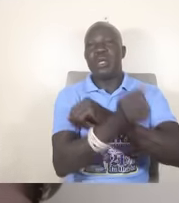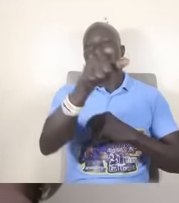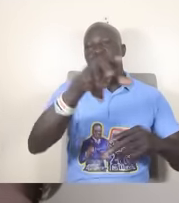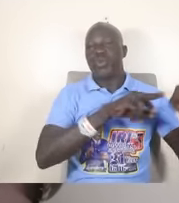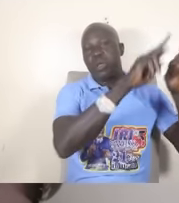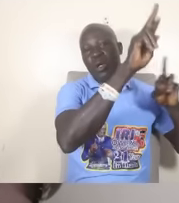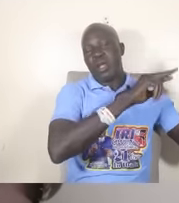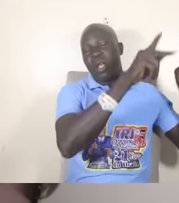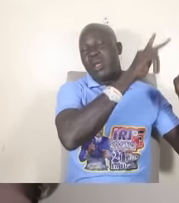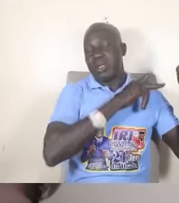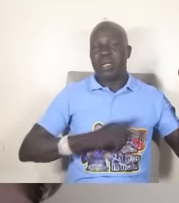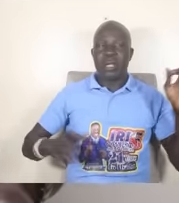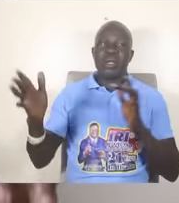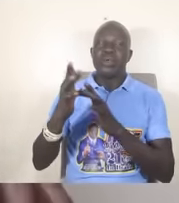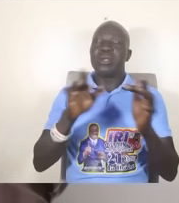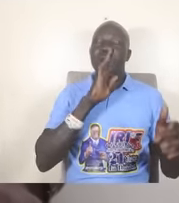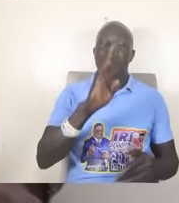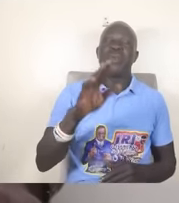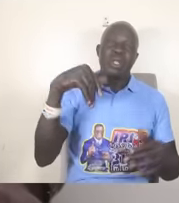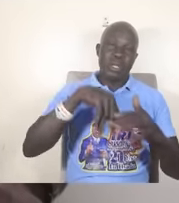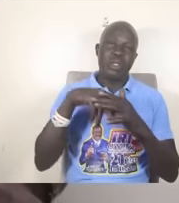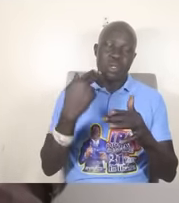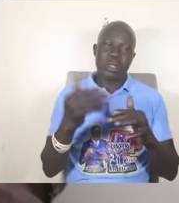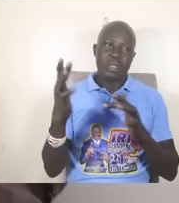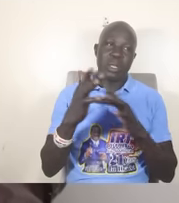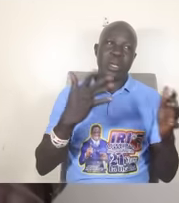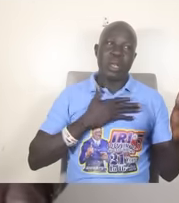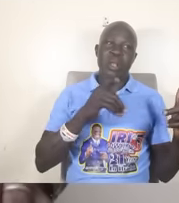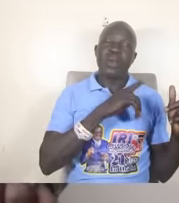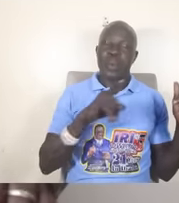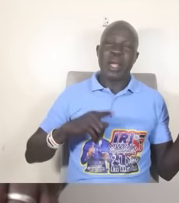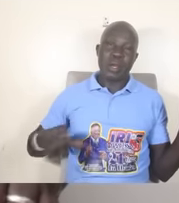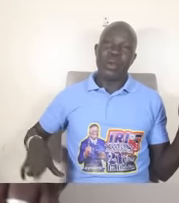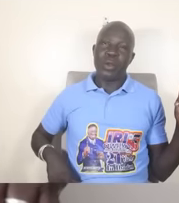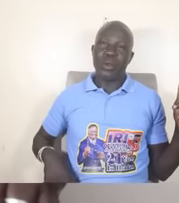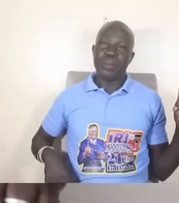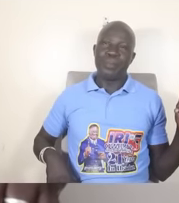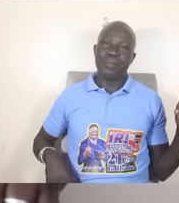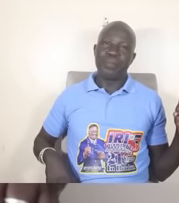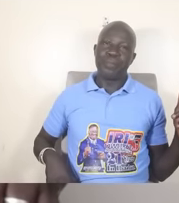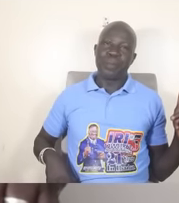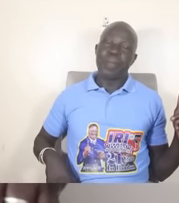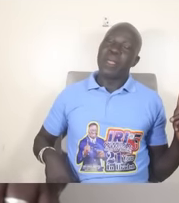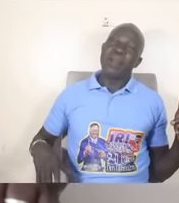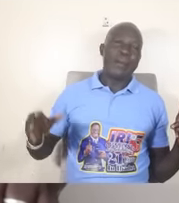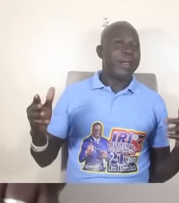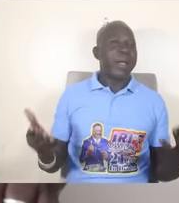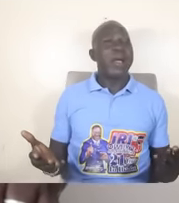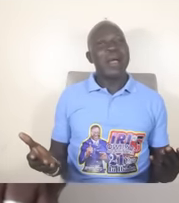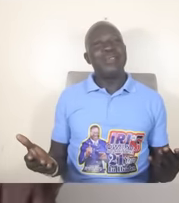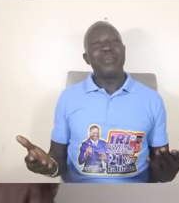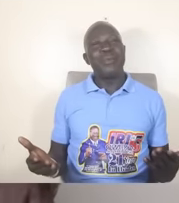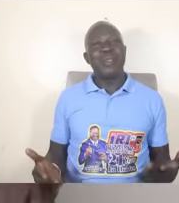are the Savior of our lives. Ben, you are Yes, Oluwa, Amen. Nino